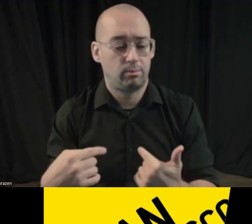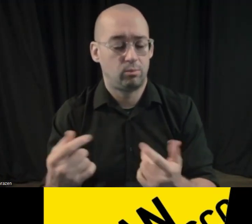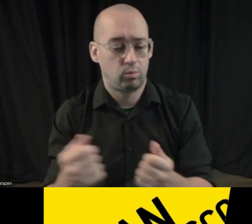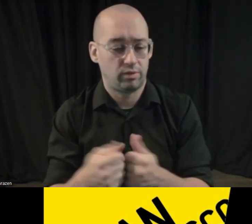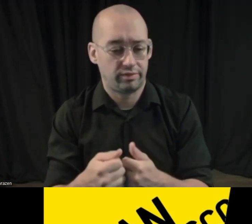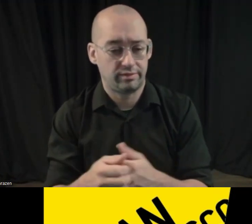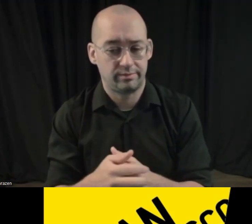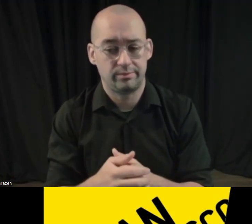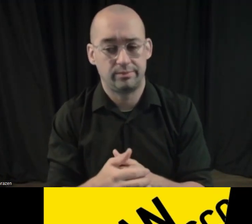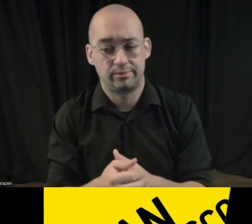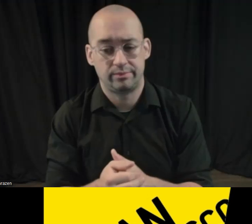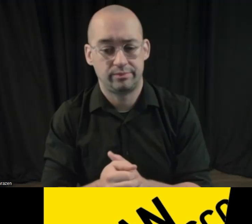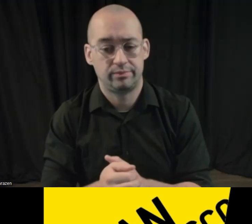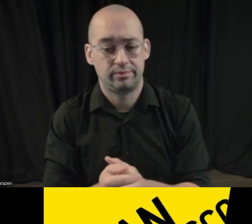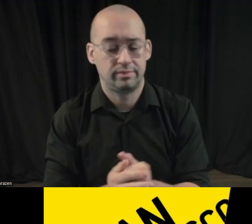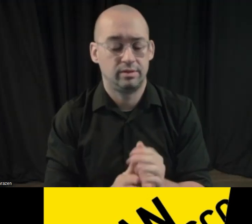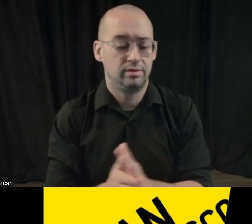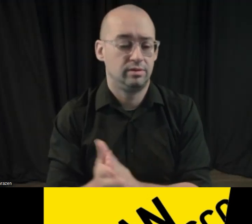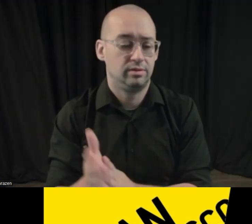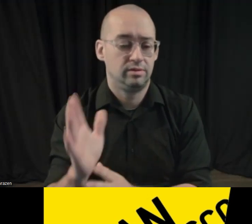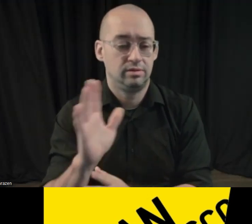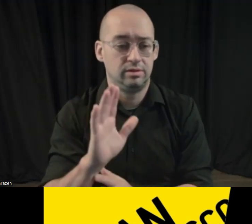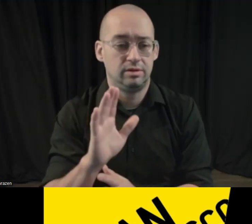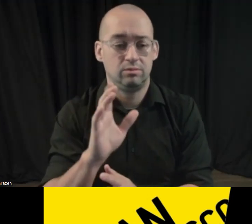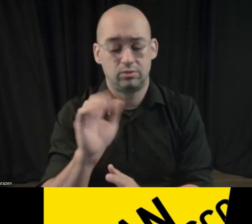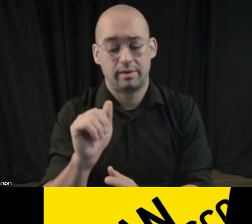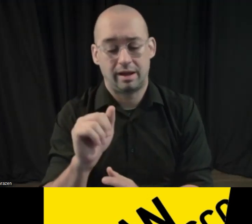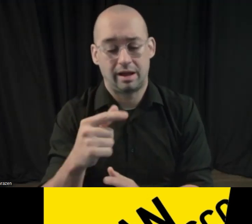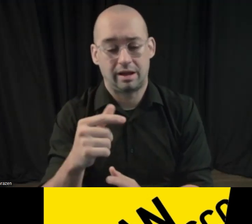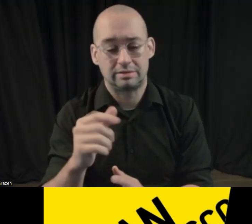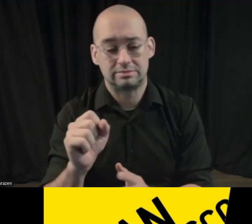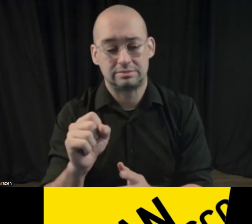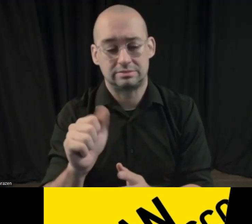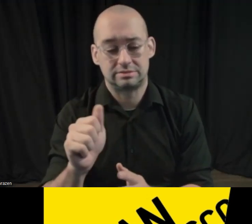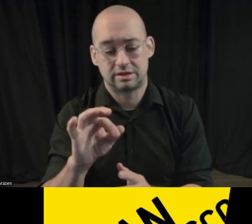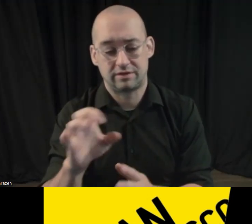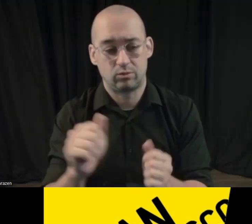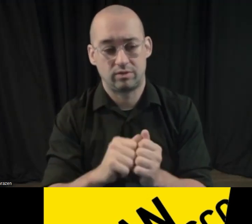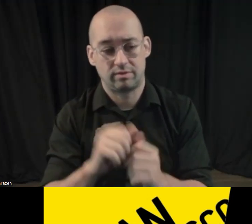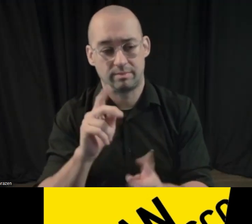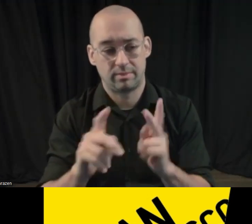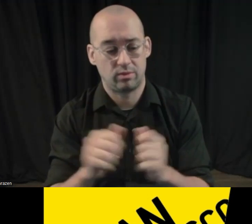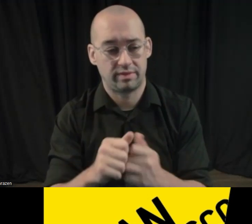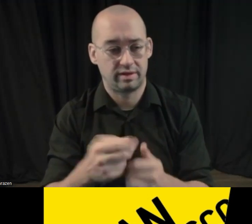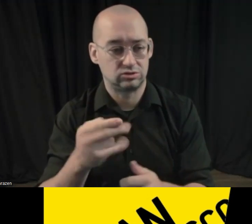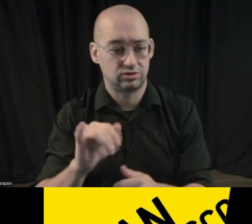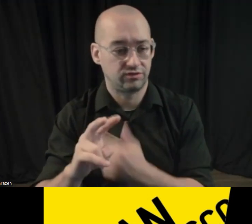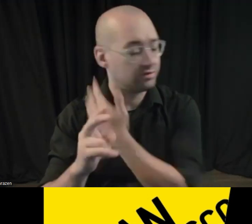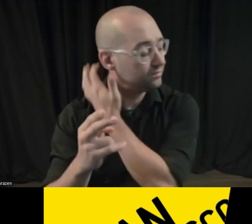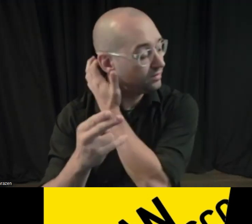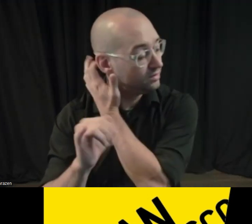we've heard as we've been doing advocacy for older people with HIV is that HIV is just another thing that older people